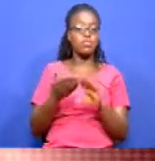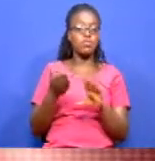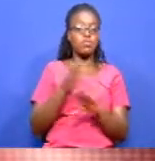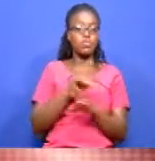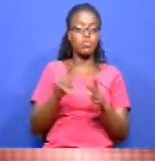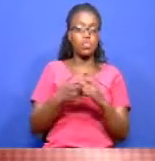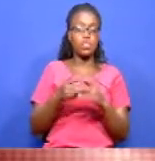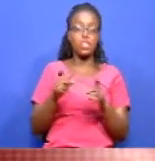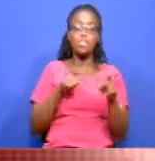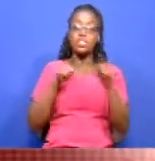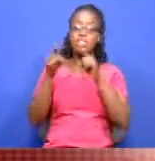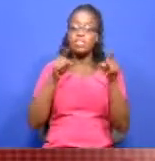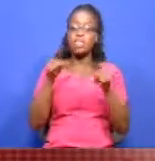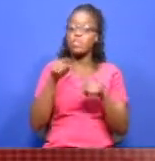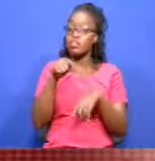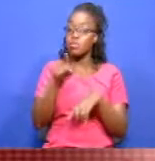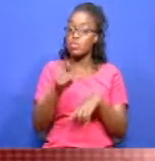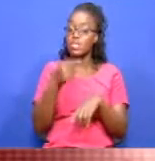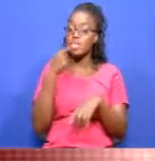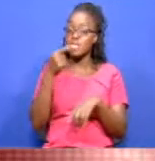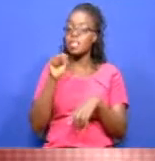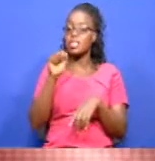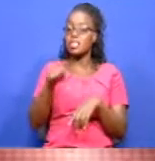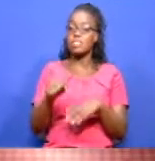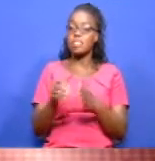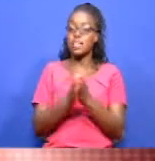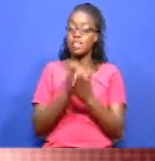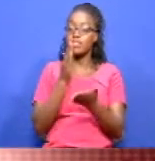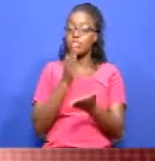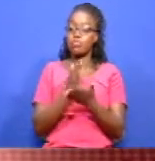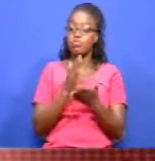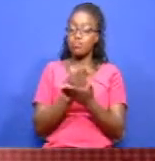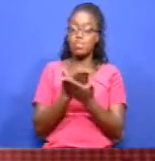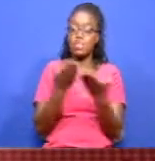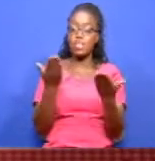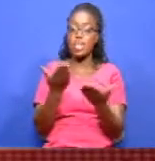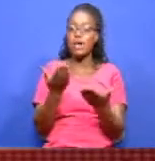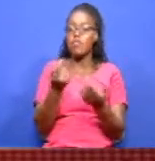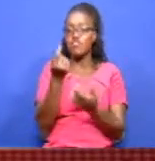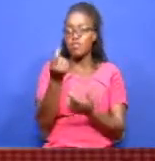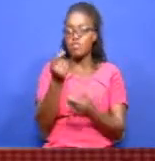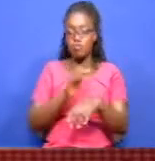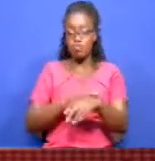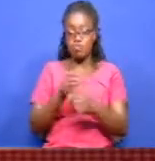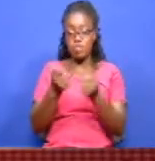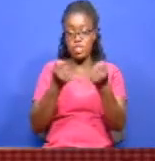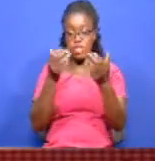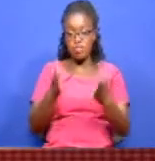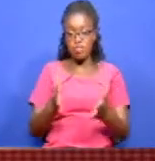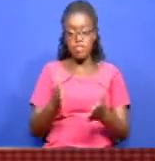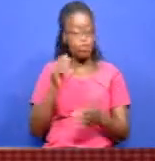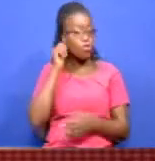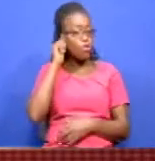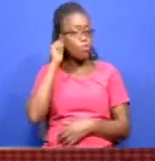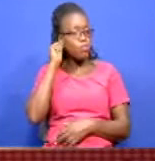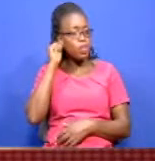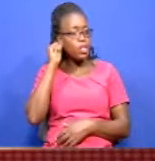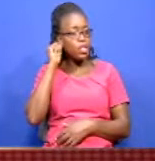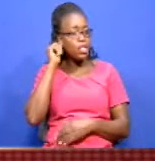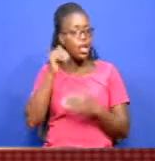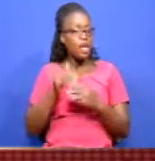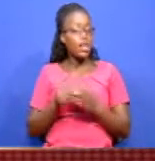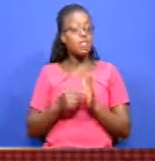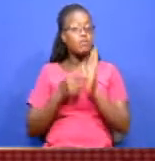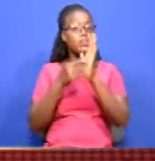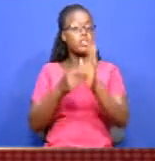journey. As I said, yes, and as rightly put it, there are those few good drivers who obey and are presenting themselves